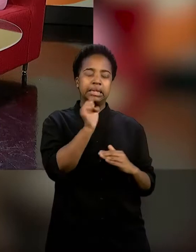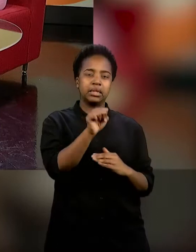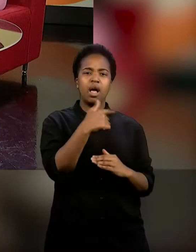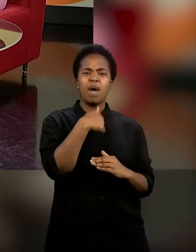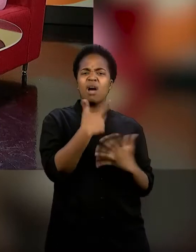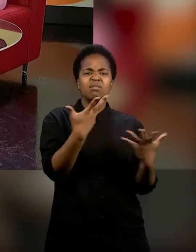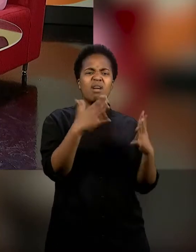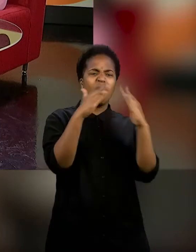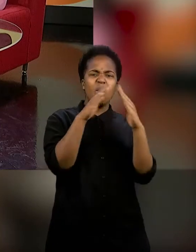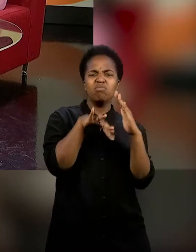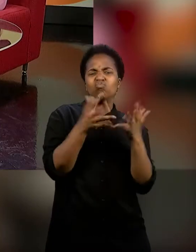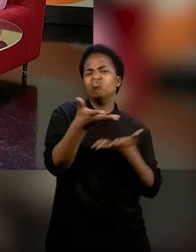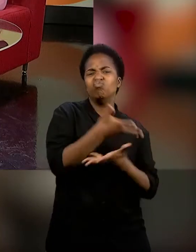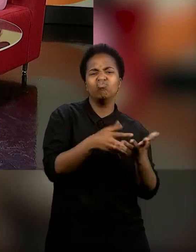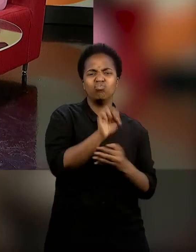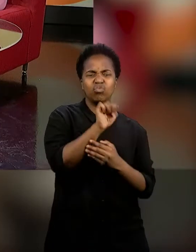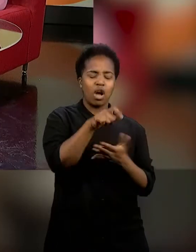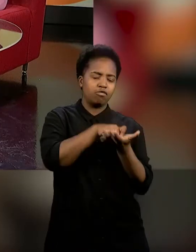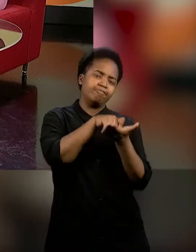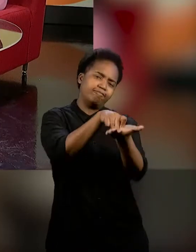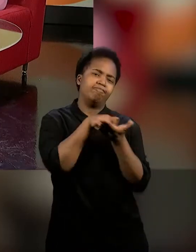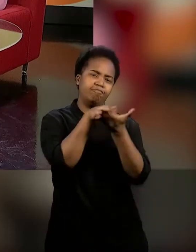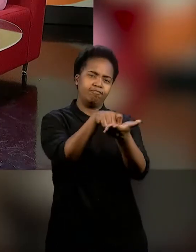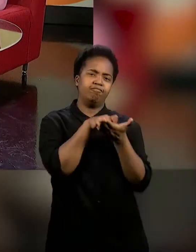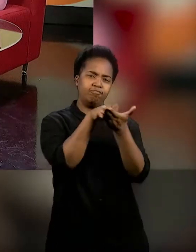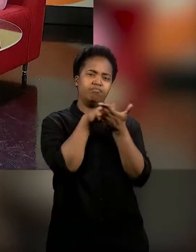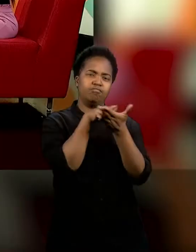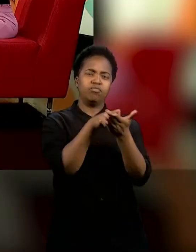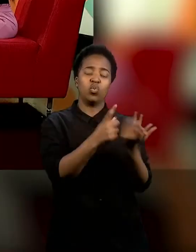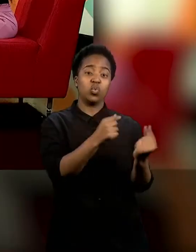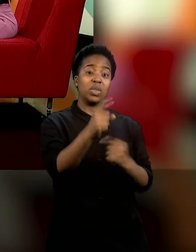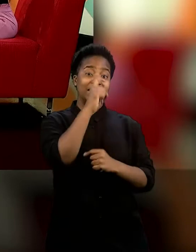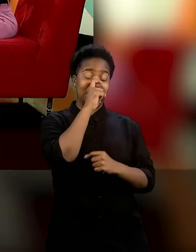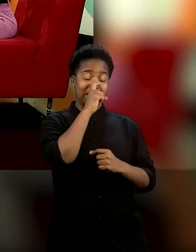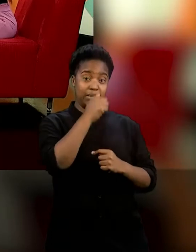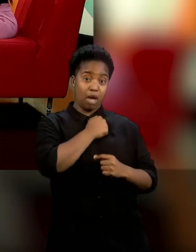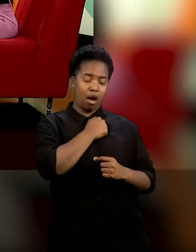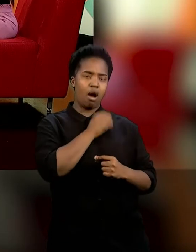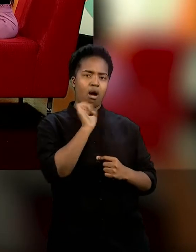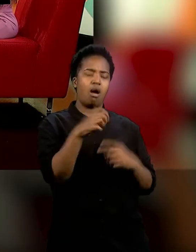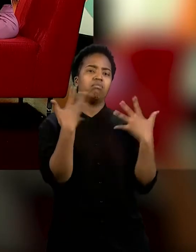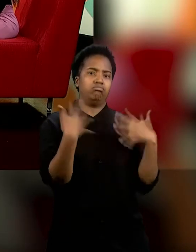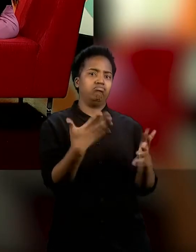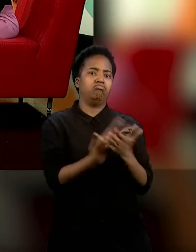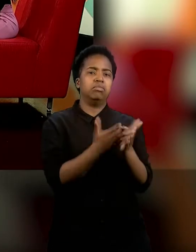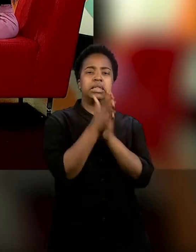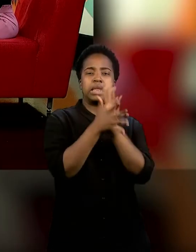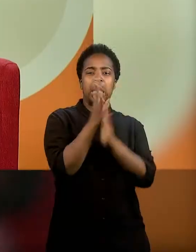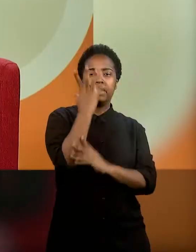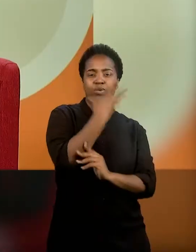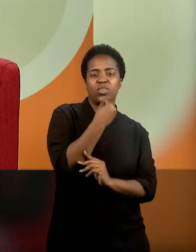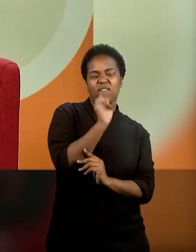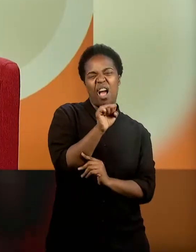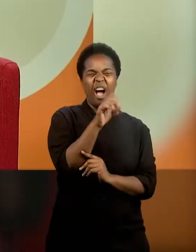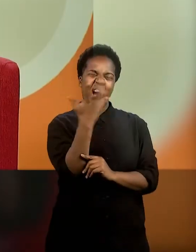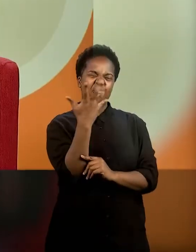of the time, ring, we put pen and paper and then try and communicate. My 2 sisters, they can sign beautifully, but